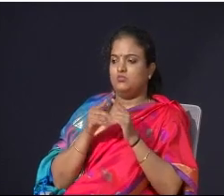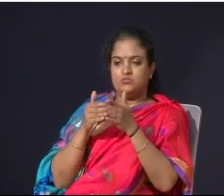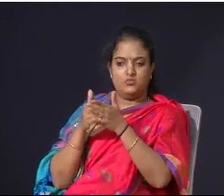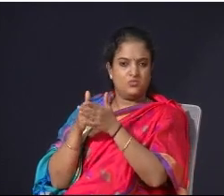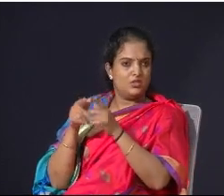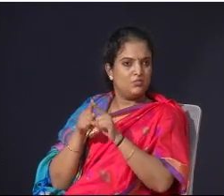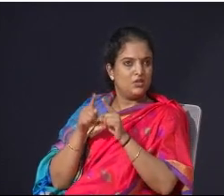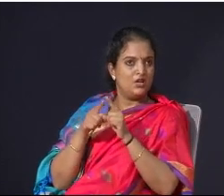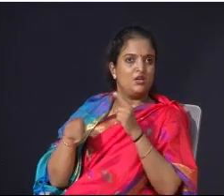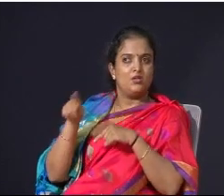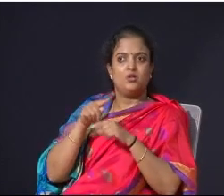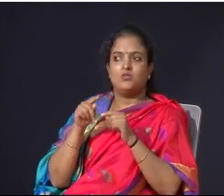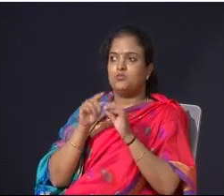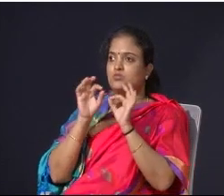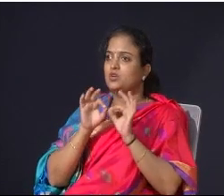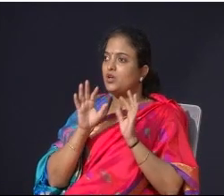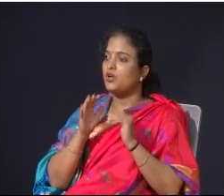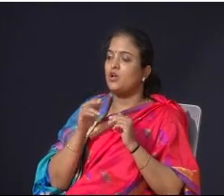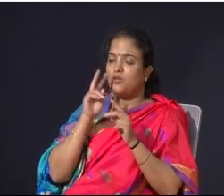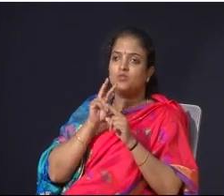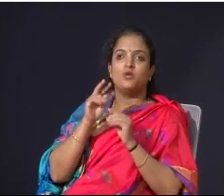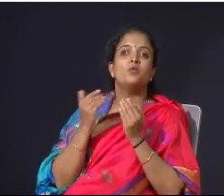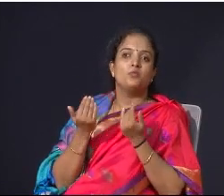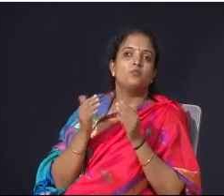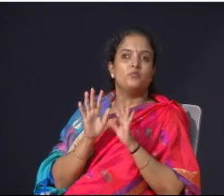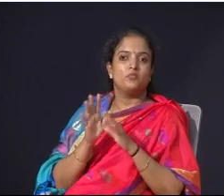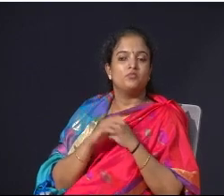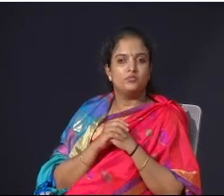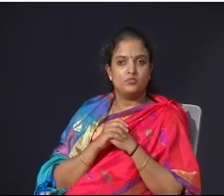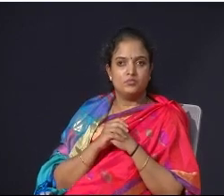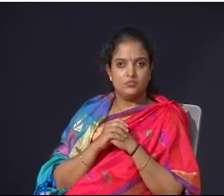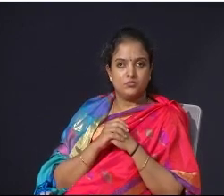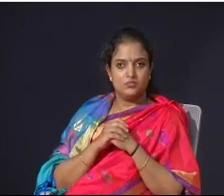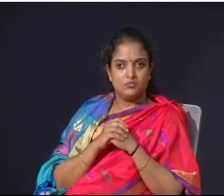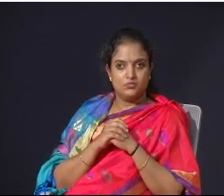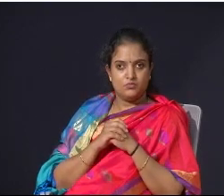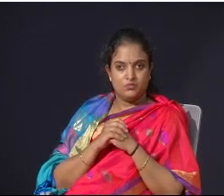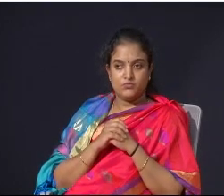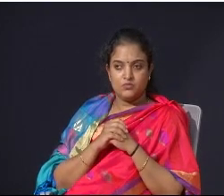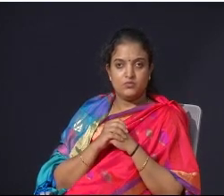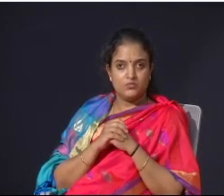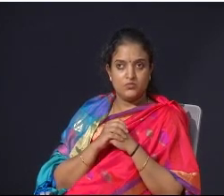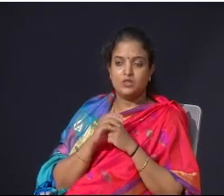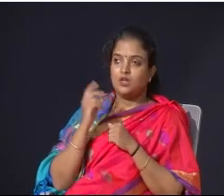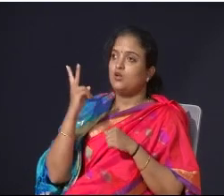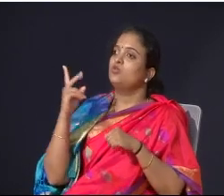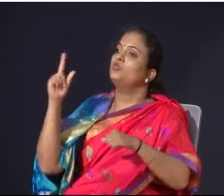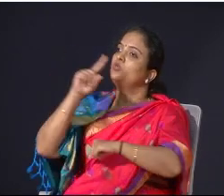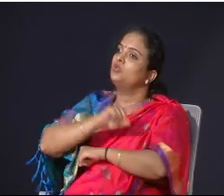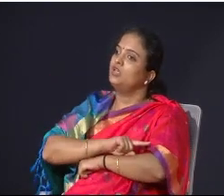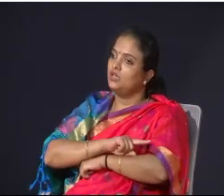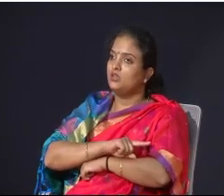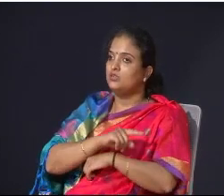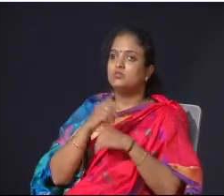in the brain which can take up the function of vision. Neural plasticity, we've been hearing it for the last 2 days. The brain